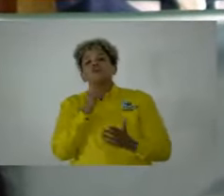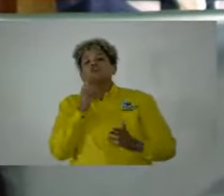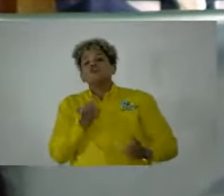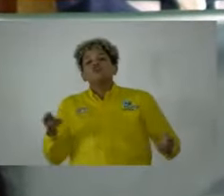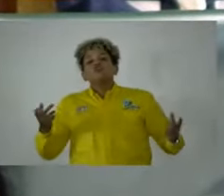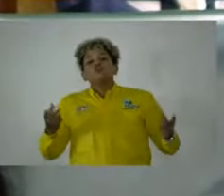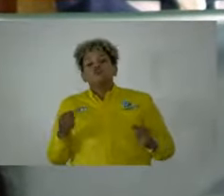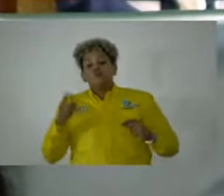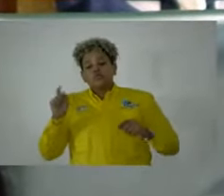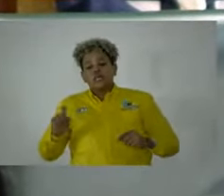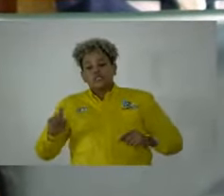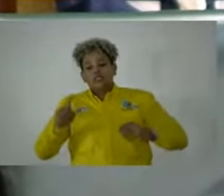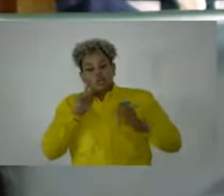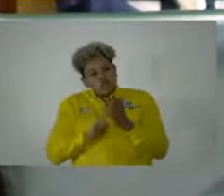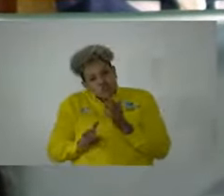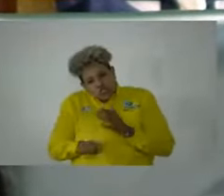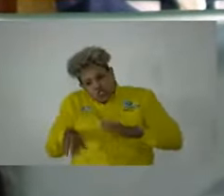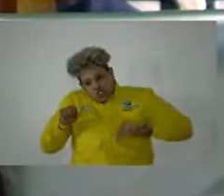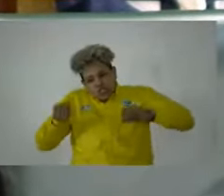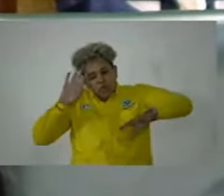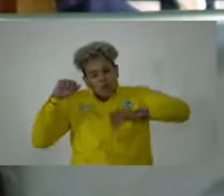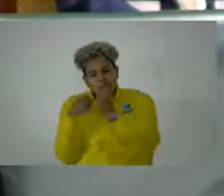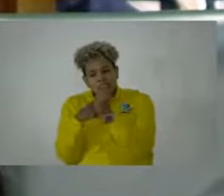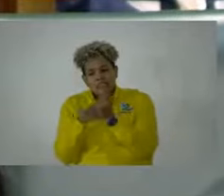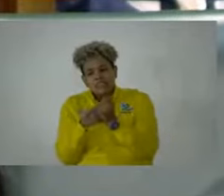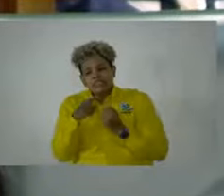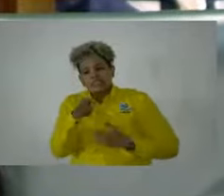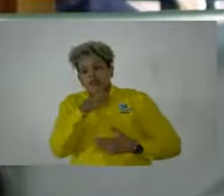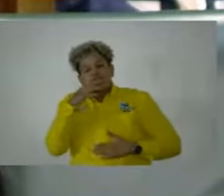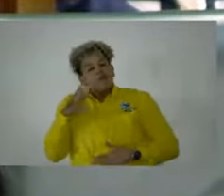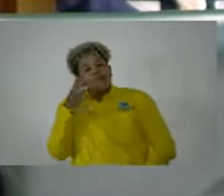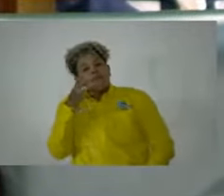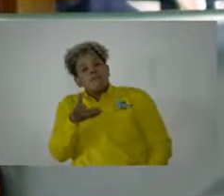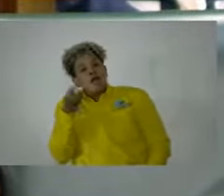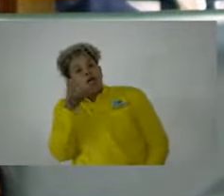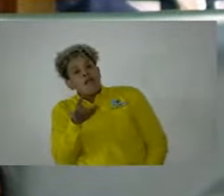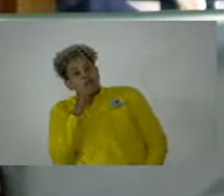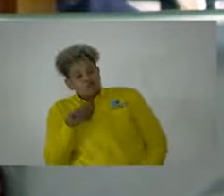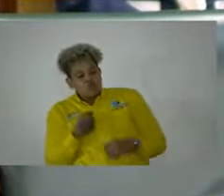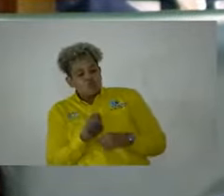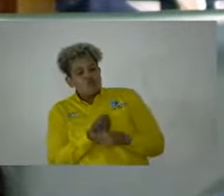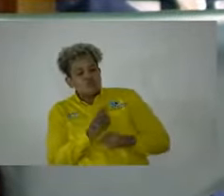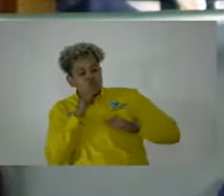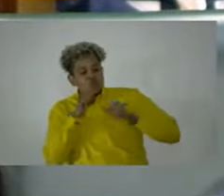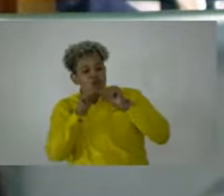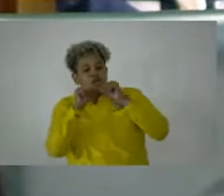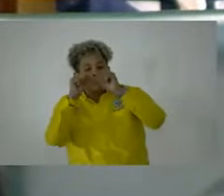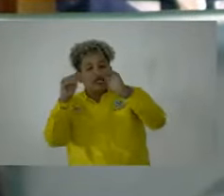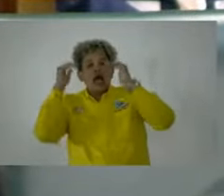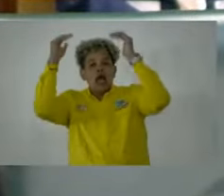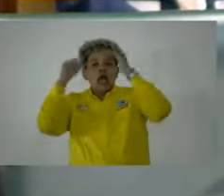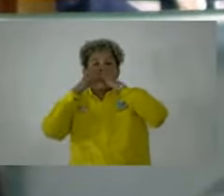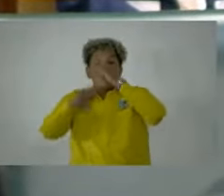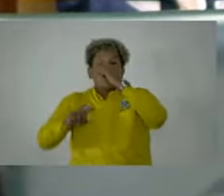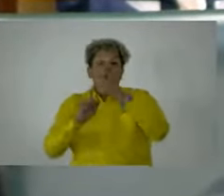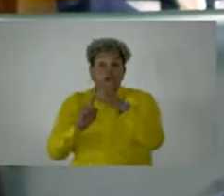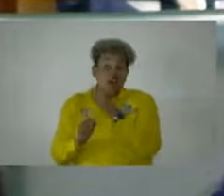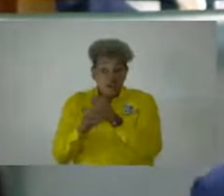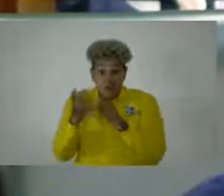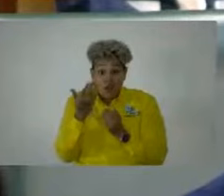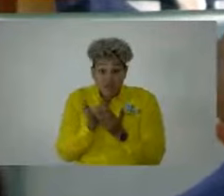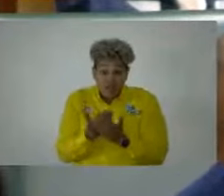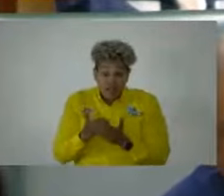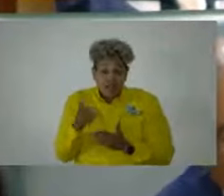to do the necessary research that will assist our farmers to produce at a consistently high quality. And in fact, the